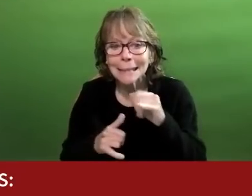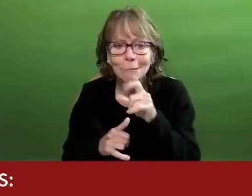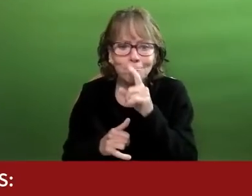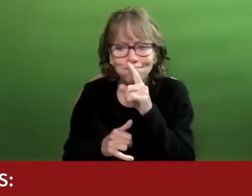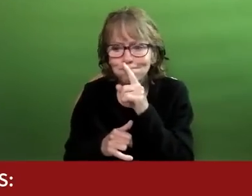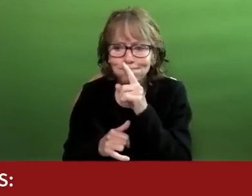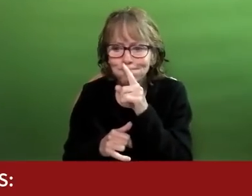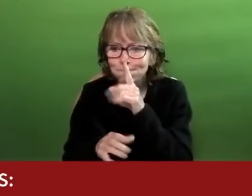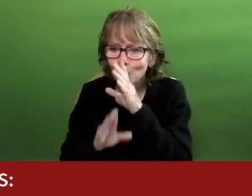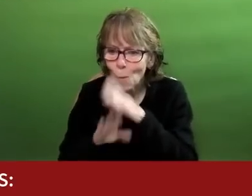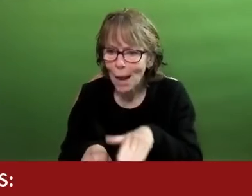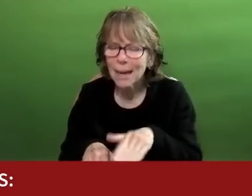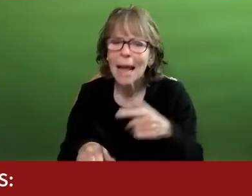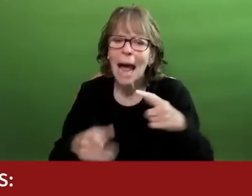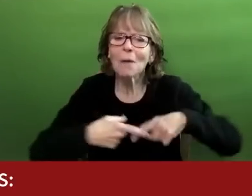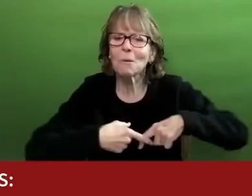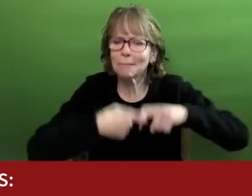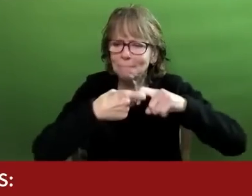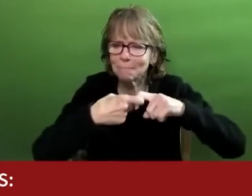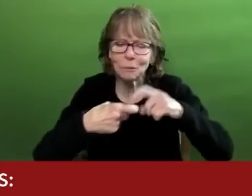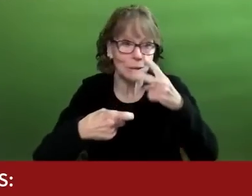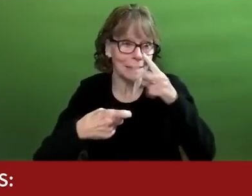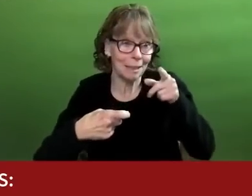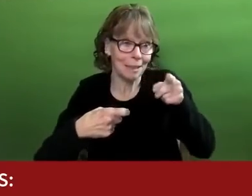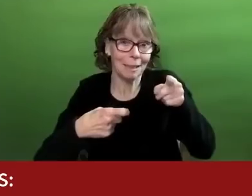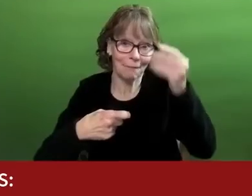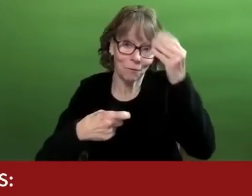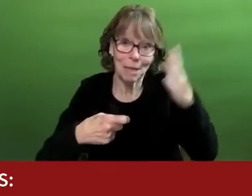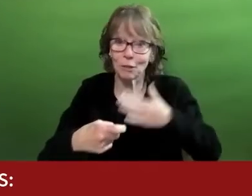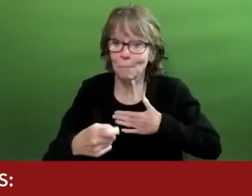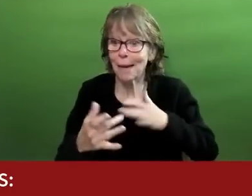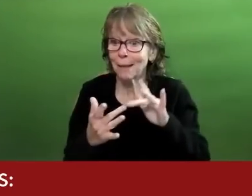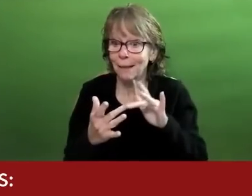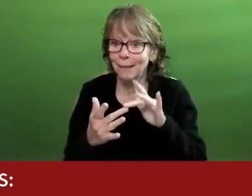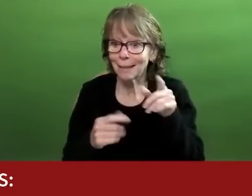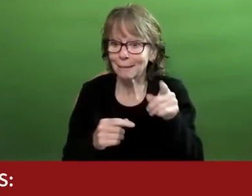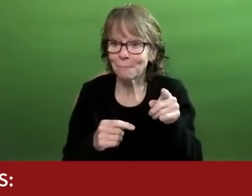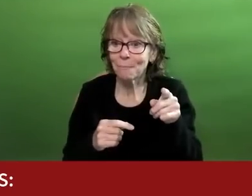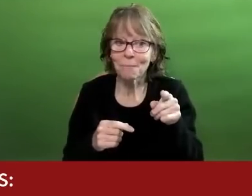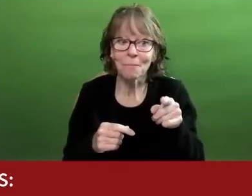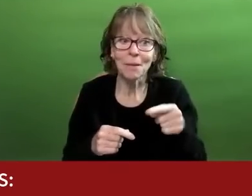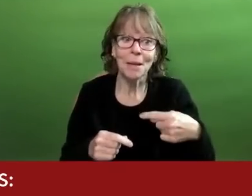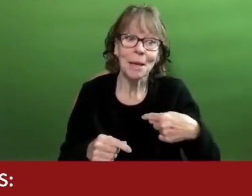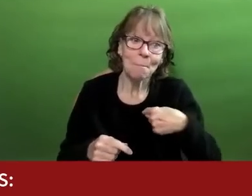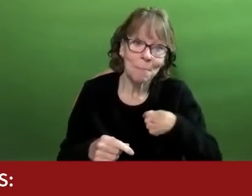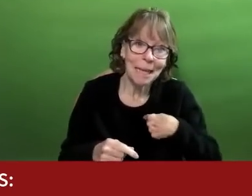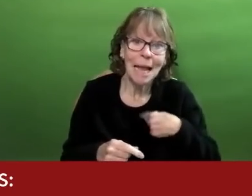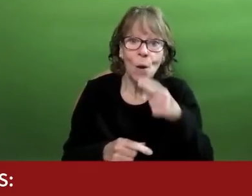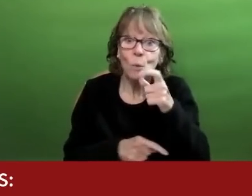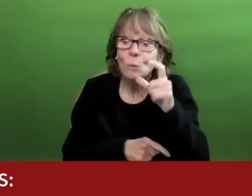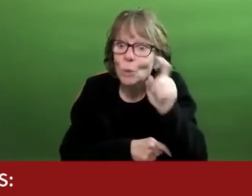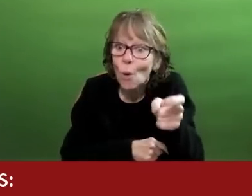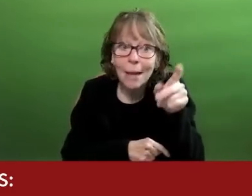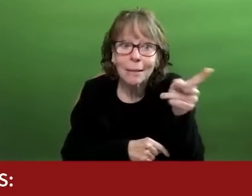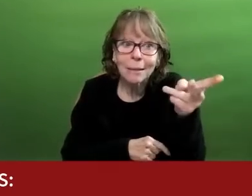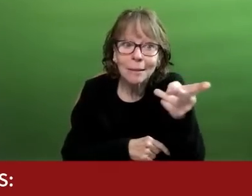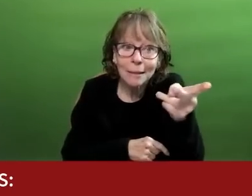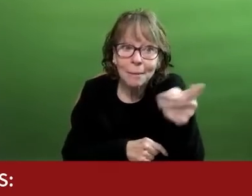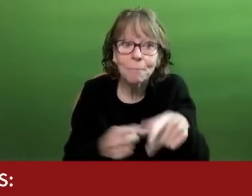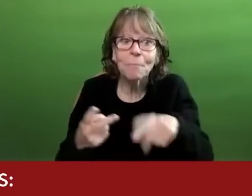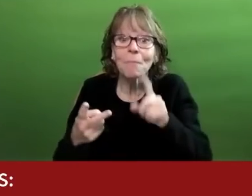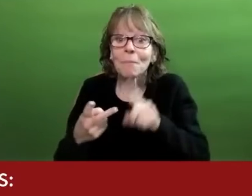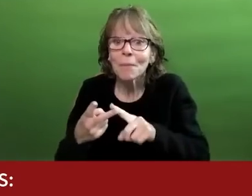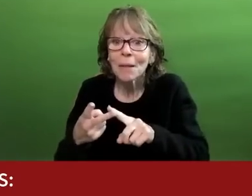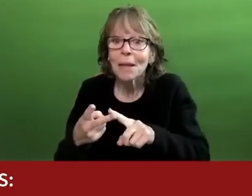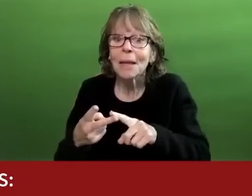So I'm going to stop it there. Here's my contact information. These are some pictures. I have a picture of me and my donor, a picture right after I got a transplant,